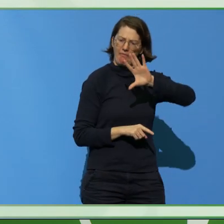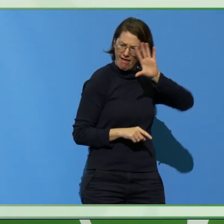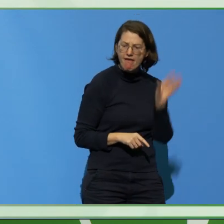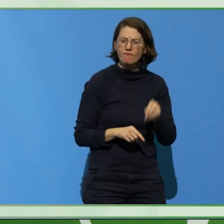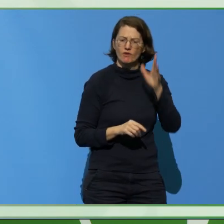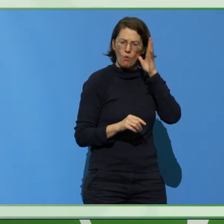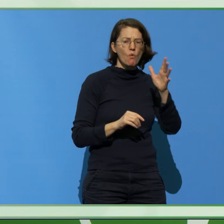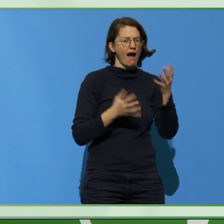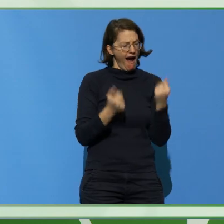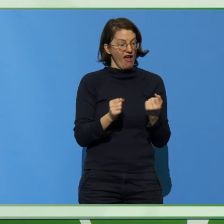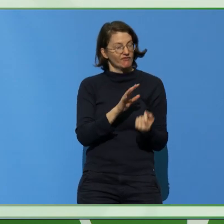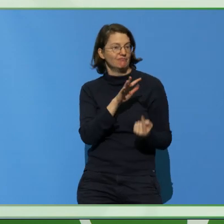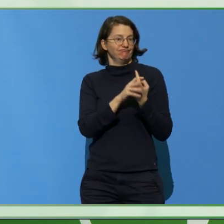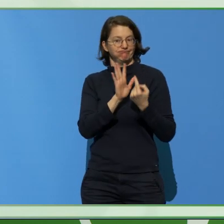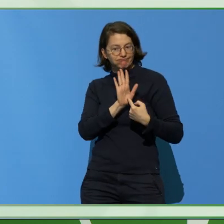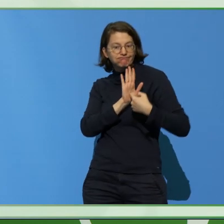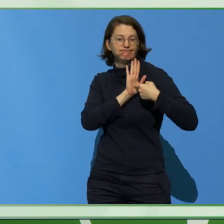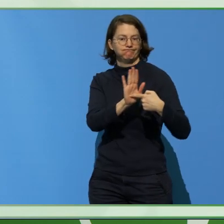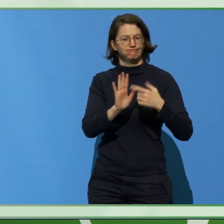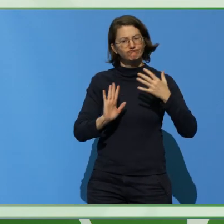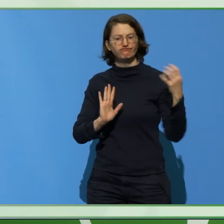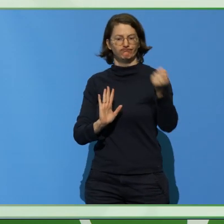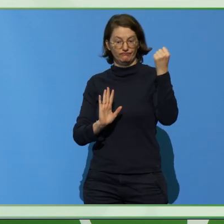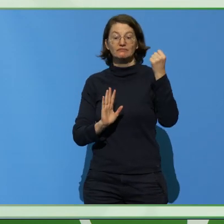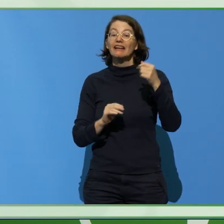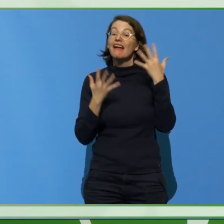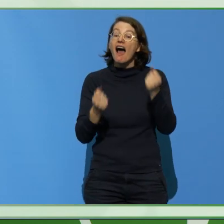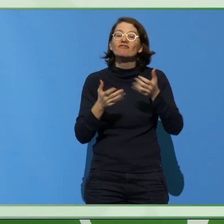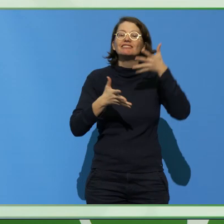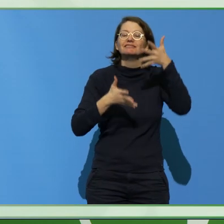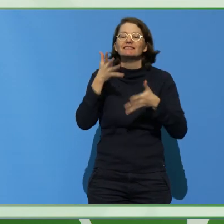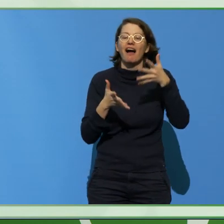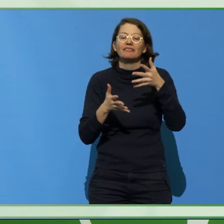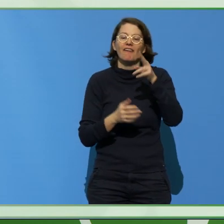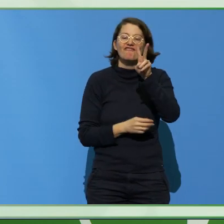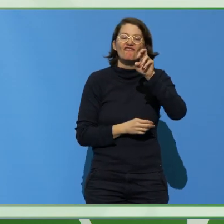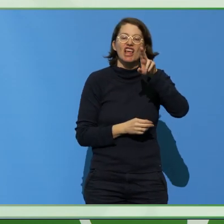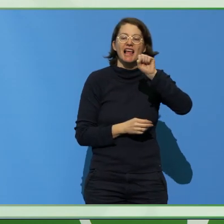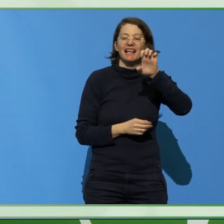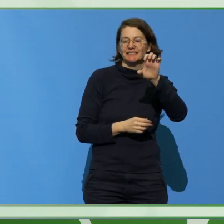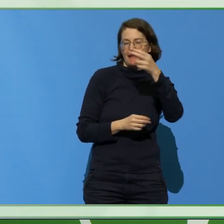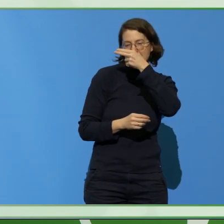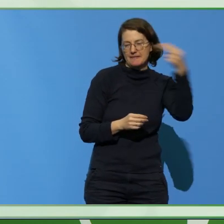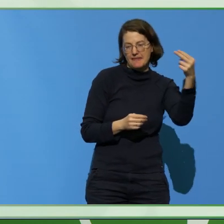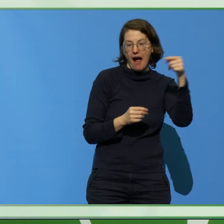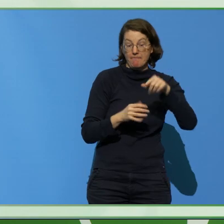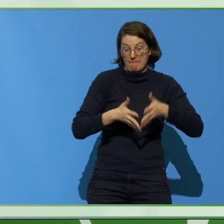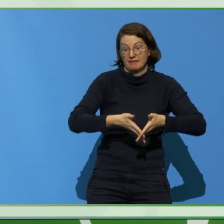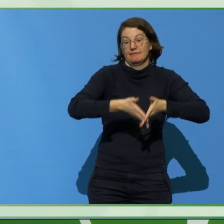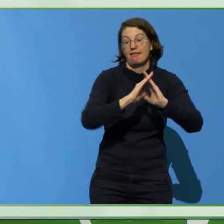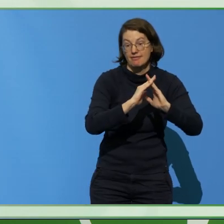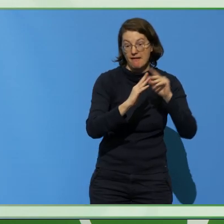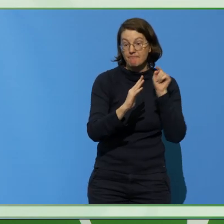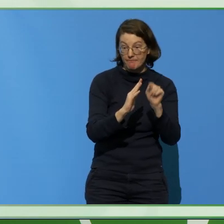the entire African Sign Language versions, and starting with Kenyan Sign Language. And they're having massive success now.